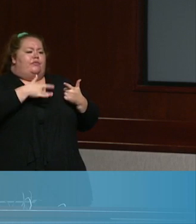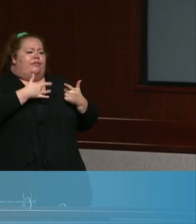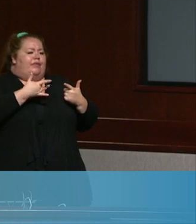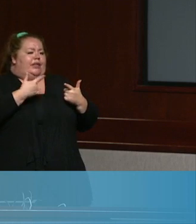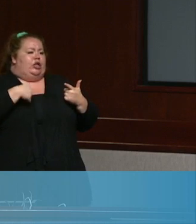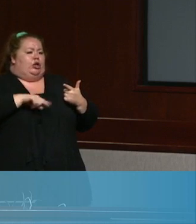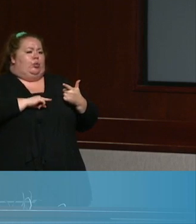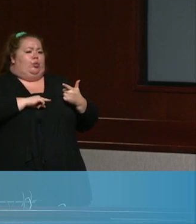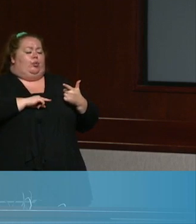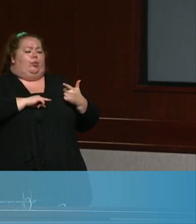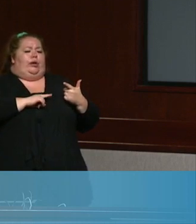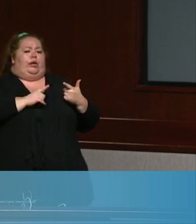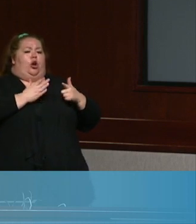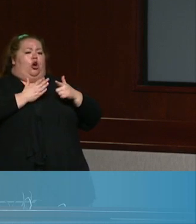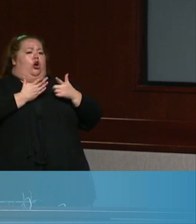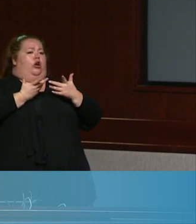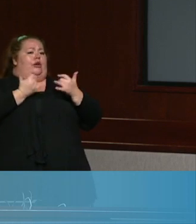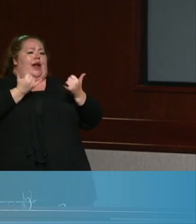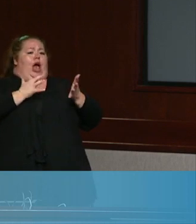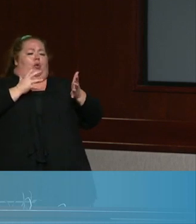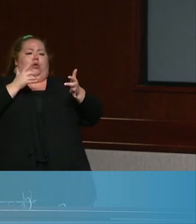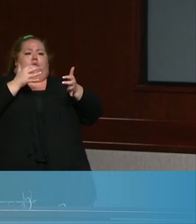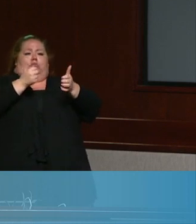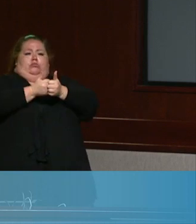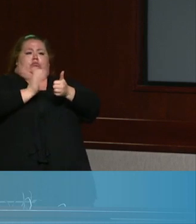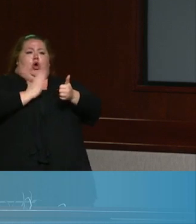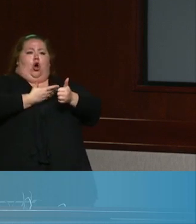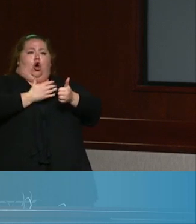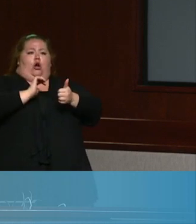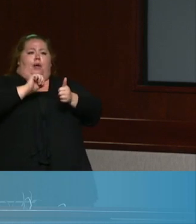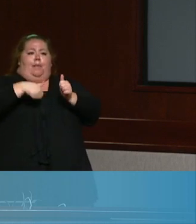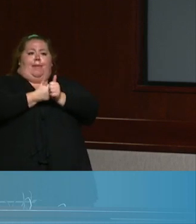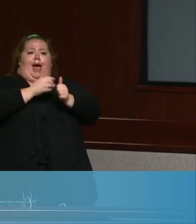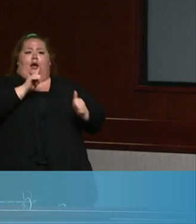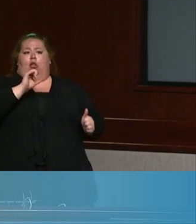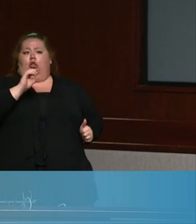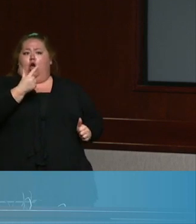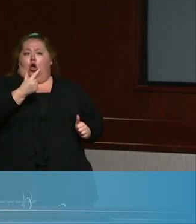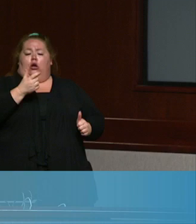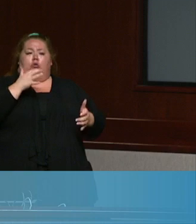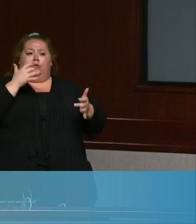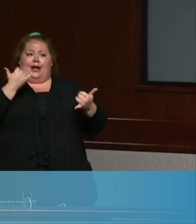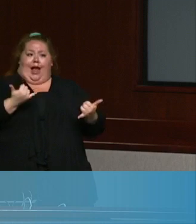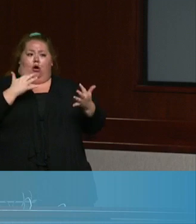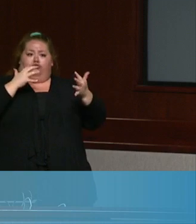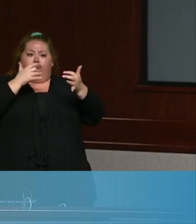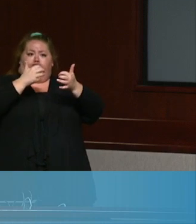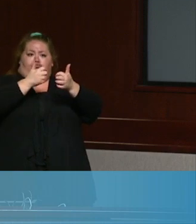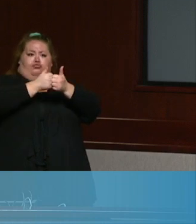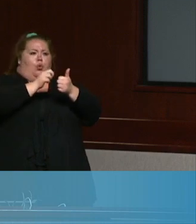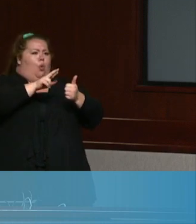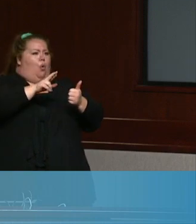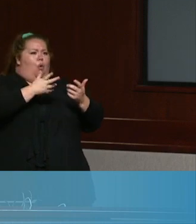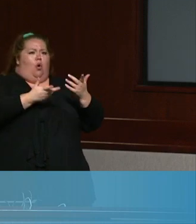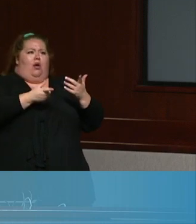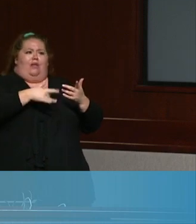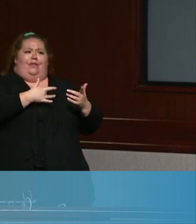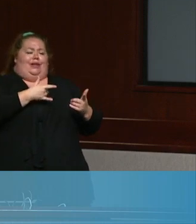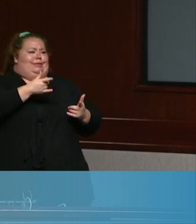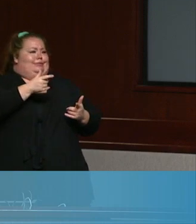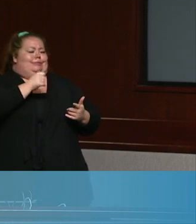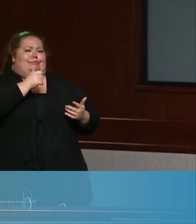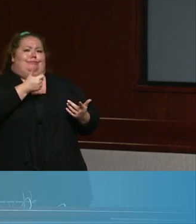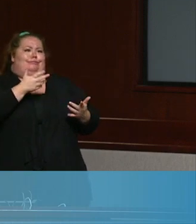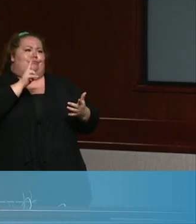of our backlog, or is this something we are unsure of at the moment because of because of Cal Ready, the lab results